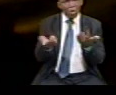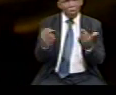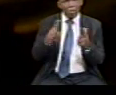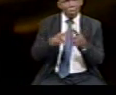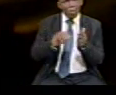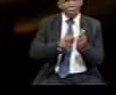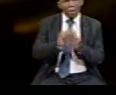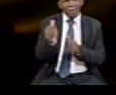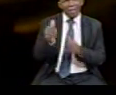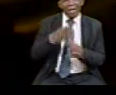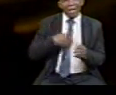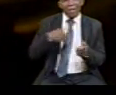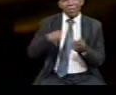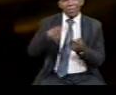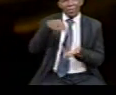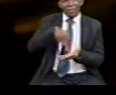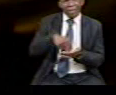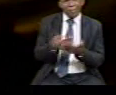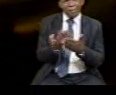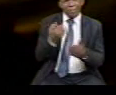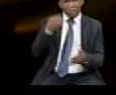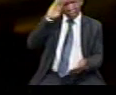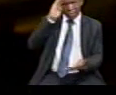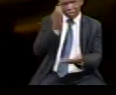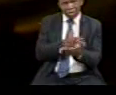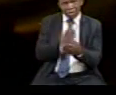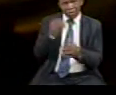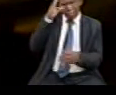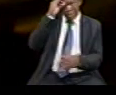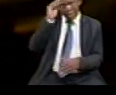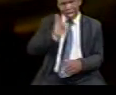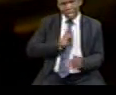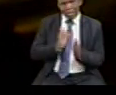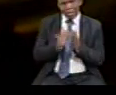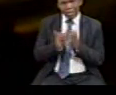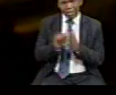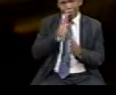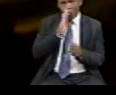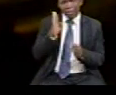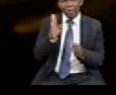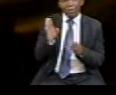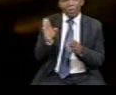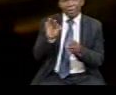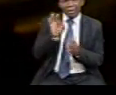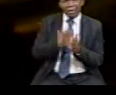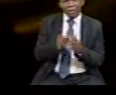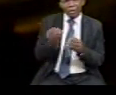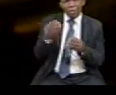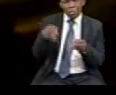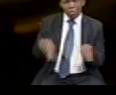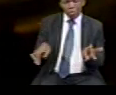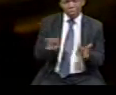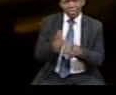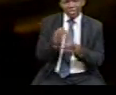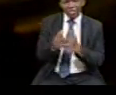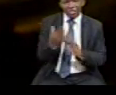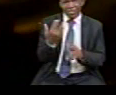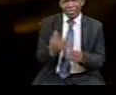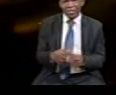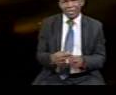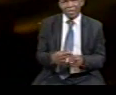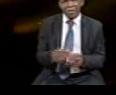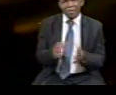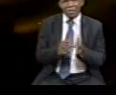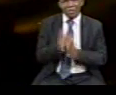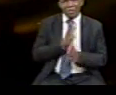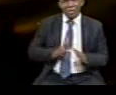Son of Man. I pray that we will all stand before him when he comes in Jesus' name. Jesus Christ came the first time to reconcile mankind to